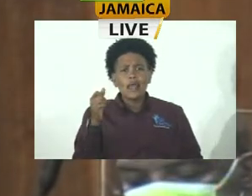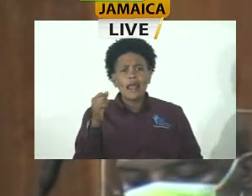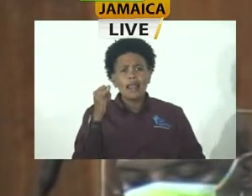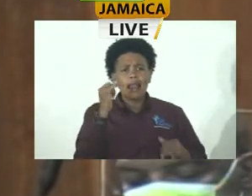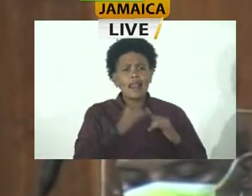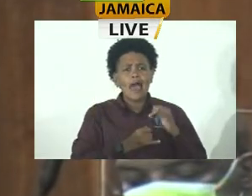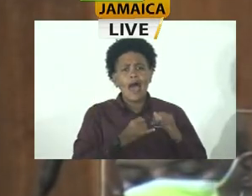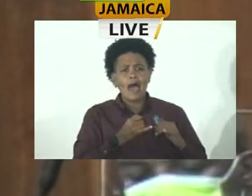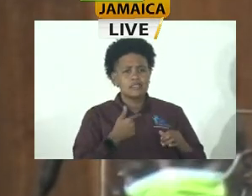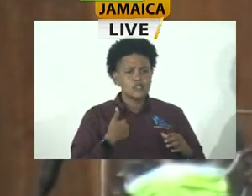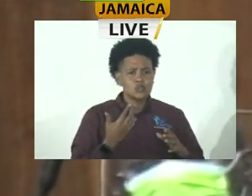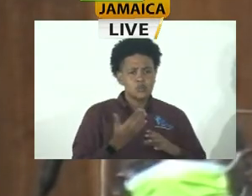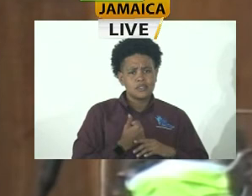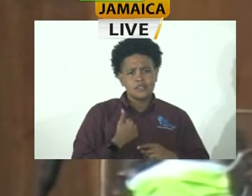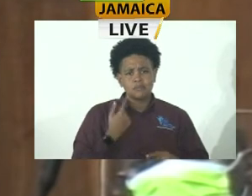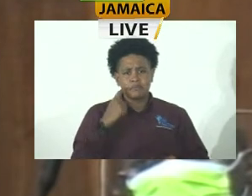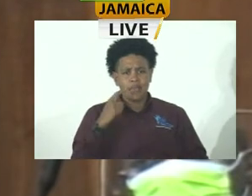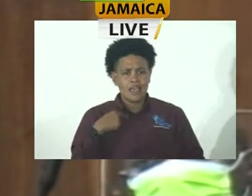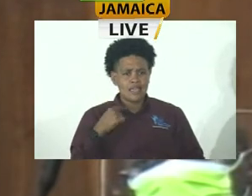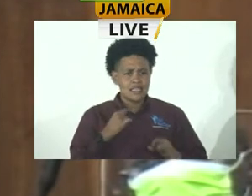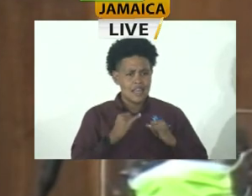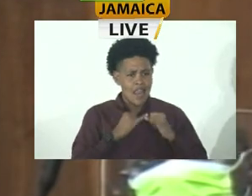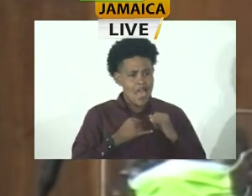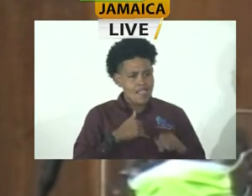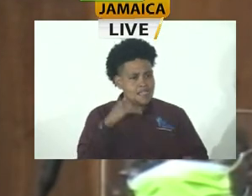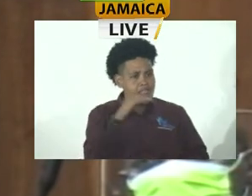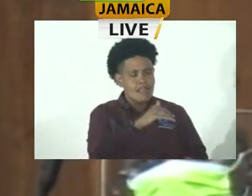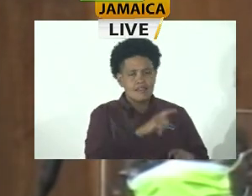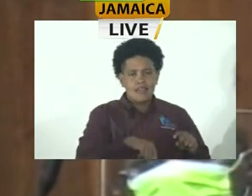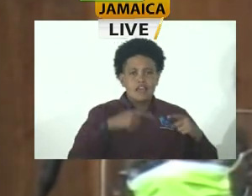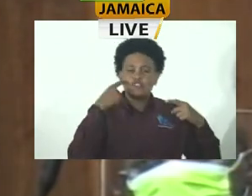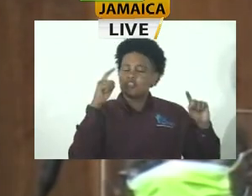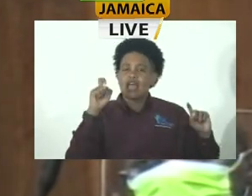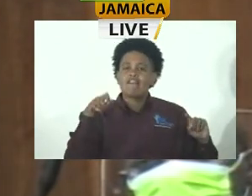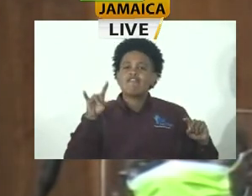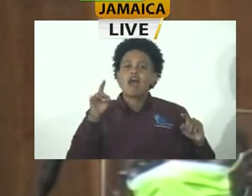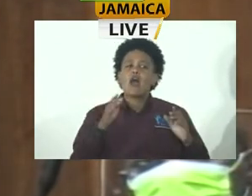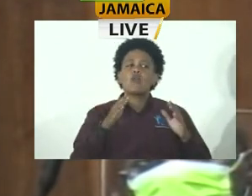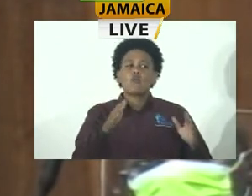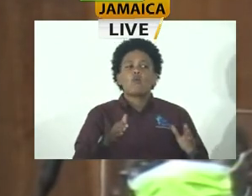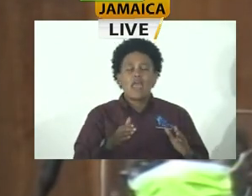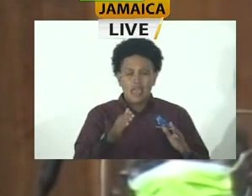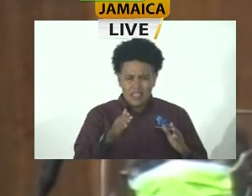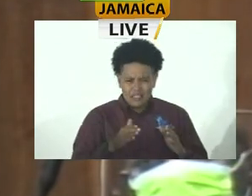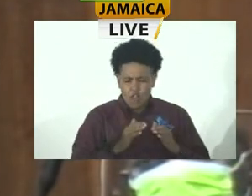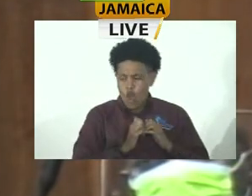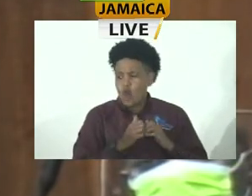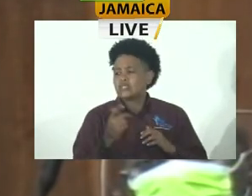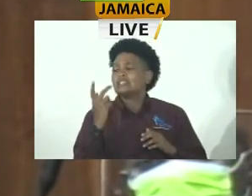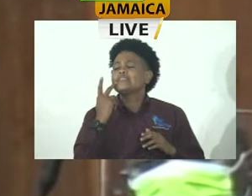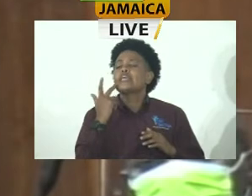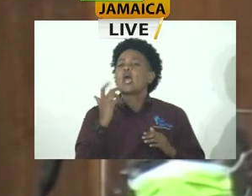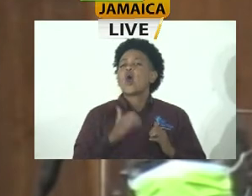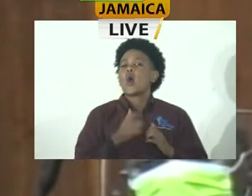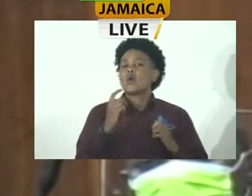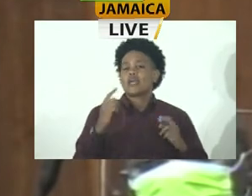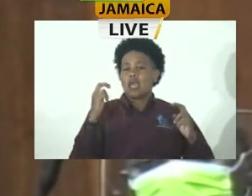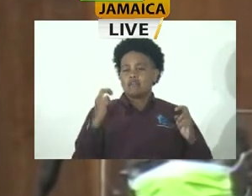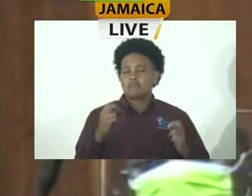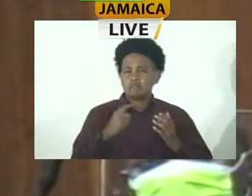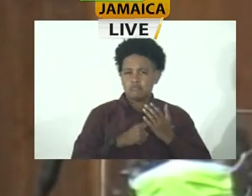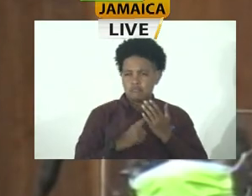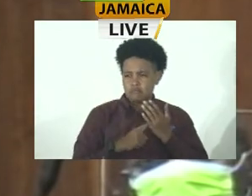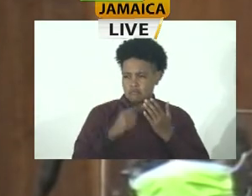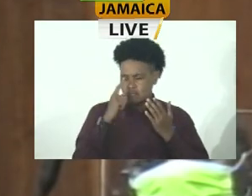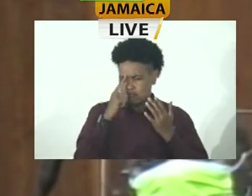slick they can't succeed they have to find ways and means madam speaker to see how they can really